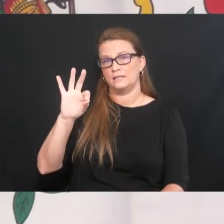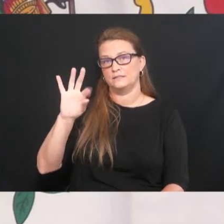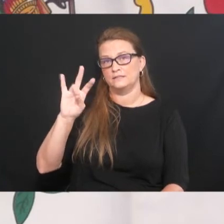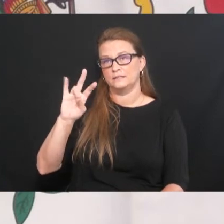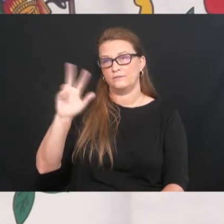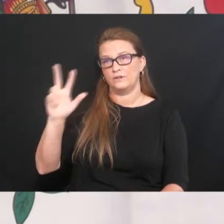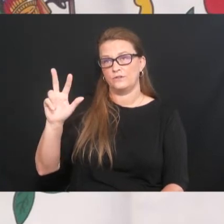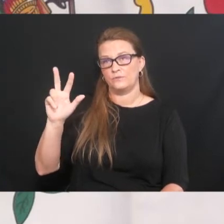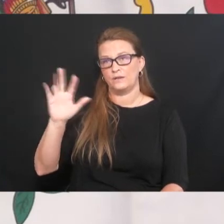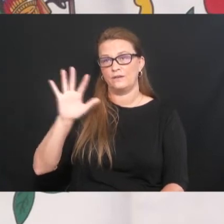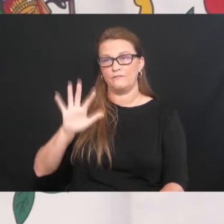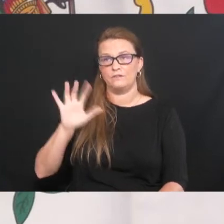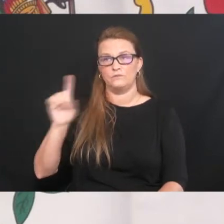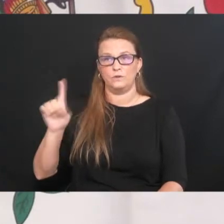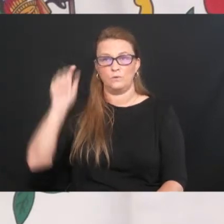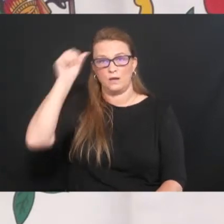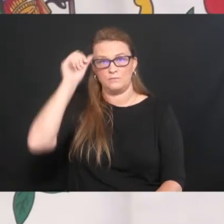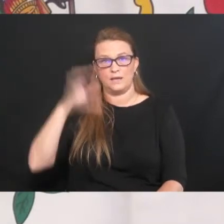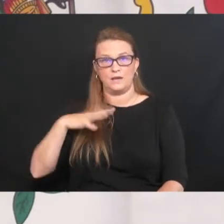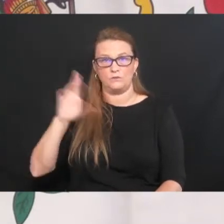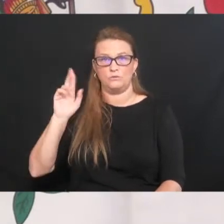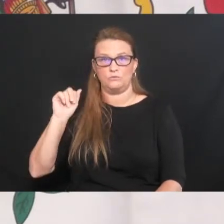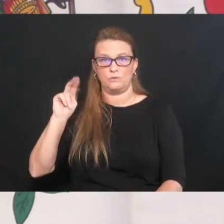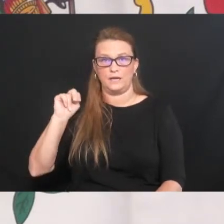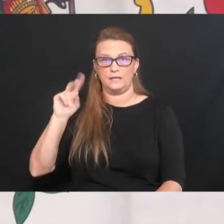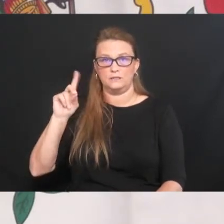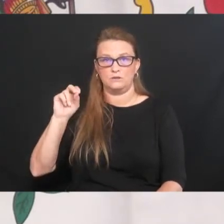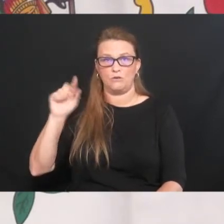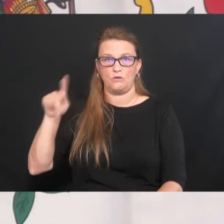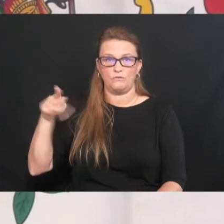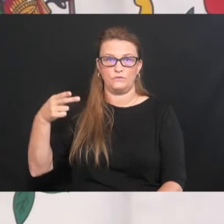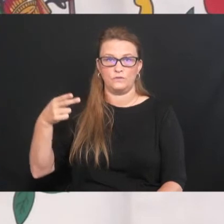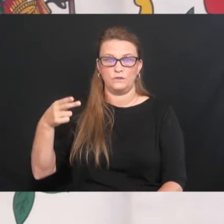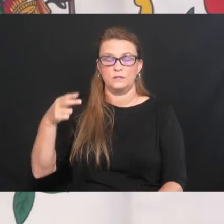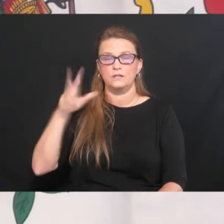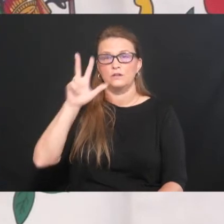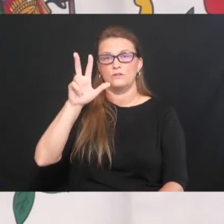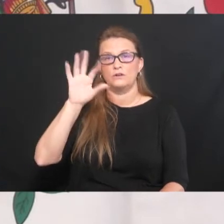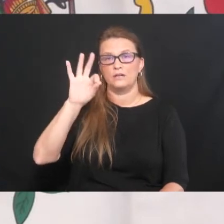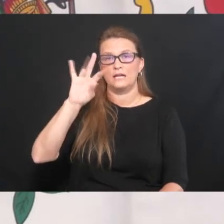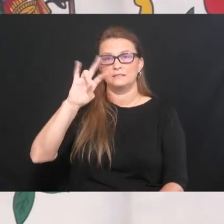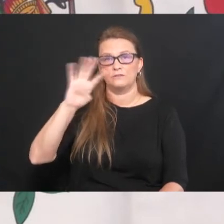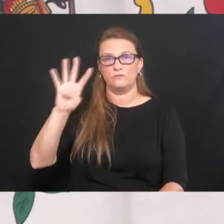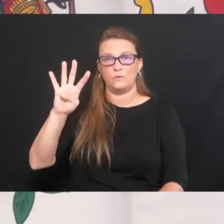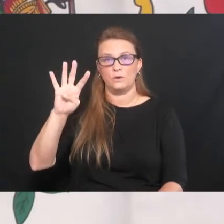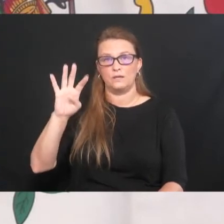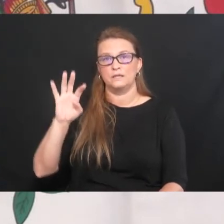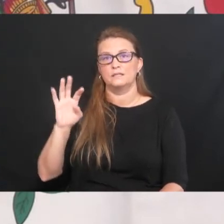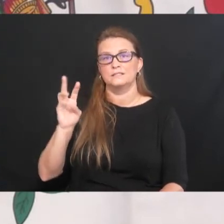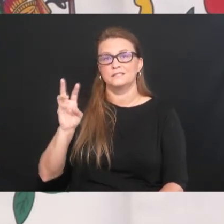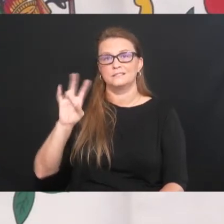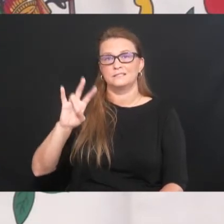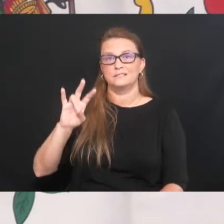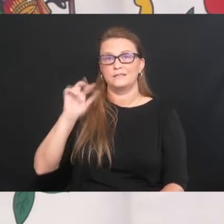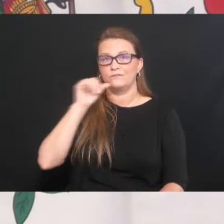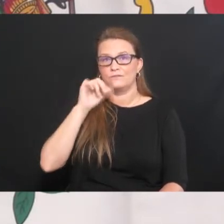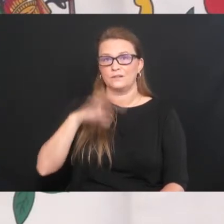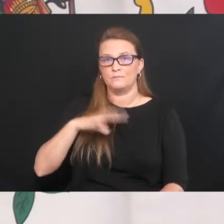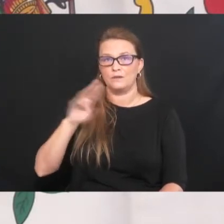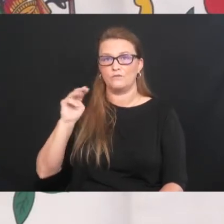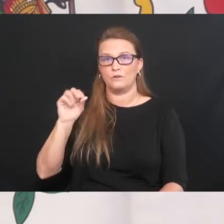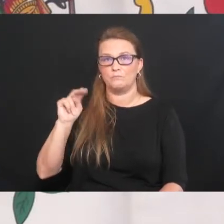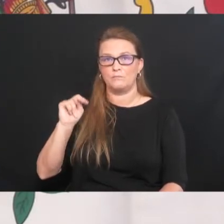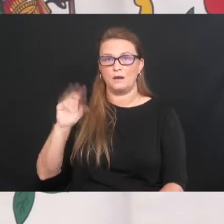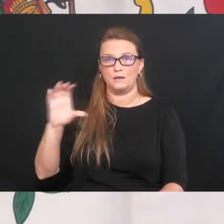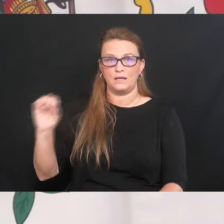3,973rd death is a 51-year-old male from Randolph County. The 3,974th death is a 67-year-old female from